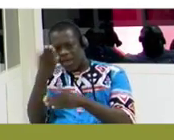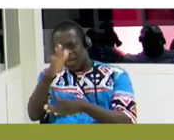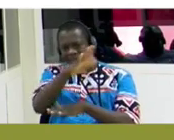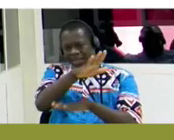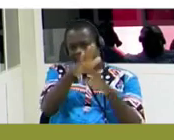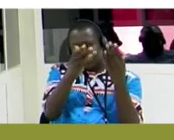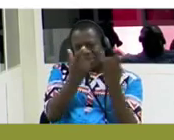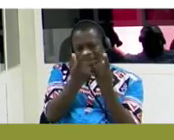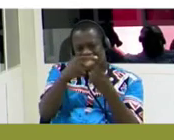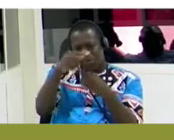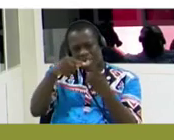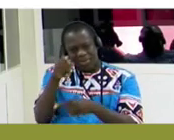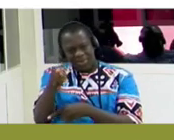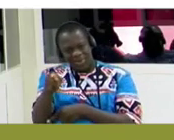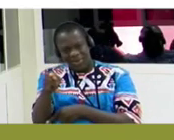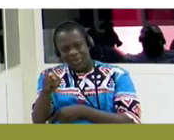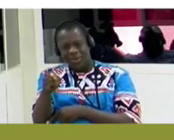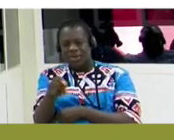I don't understand you that well.